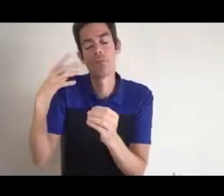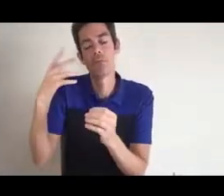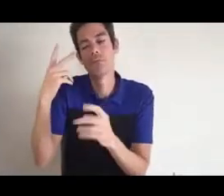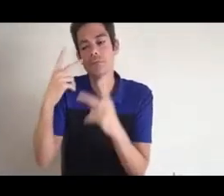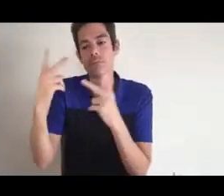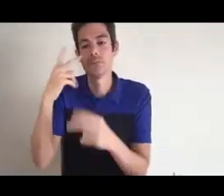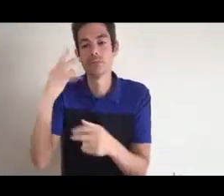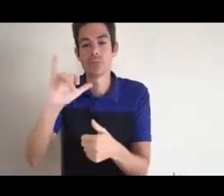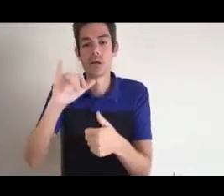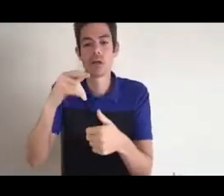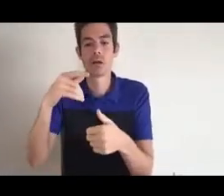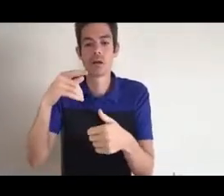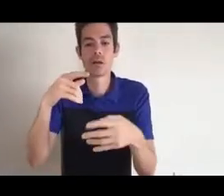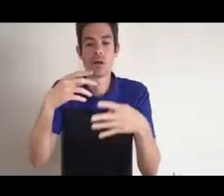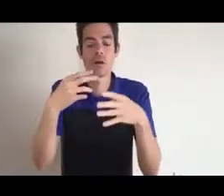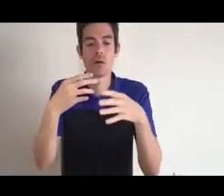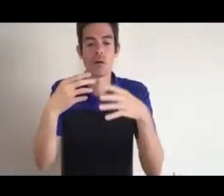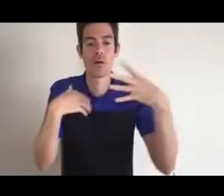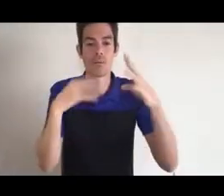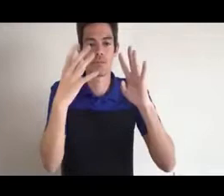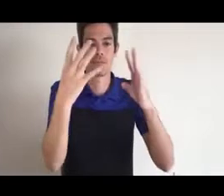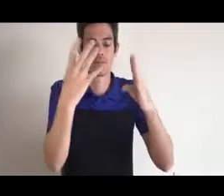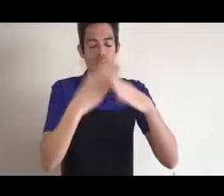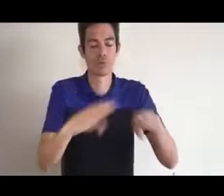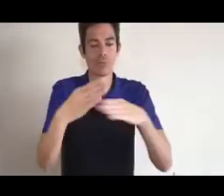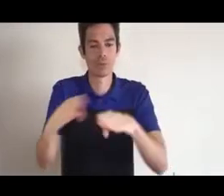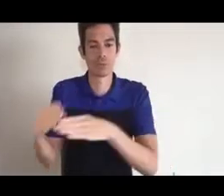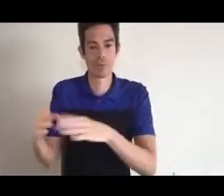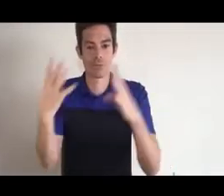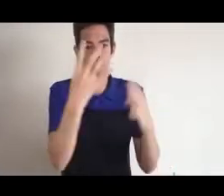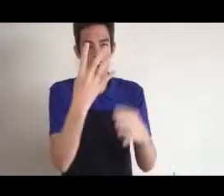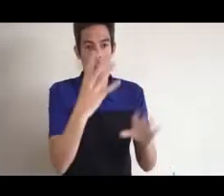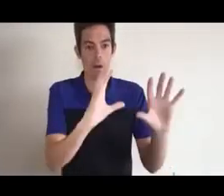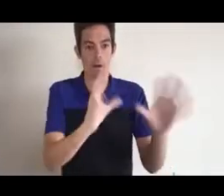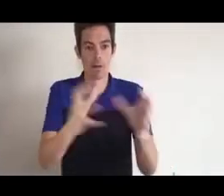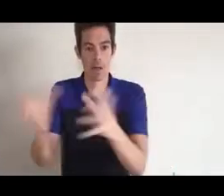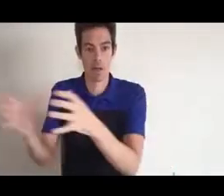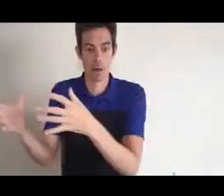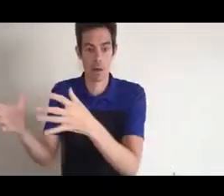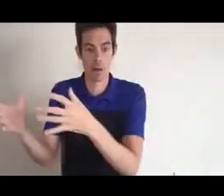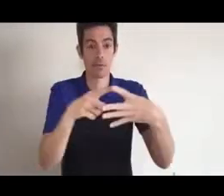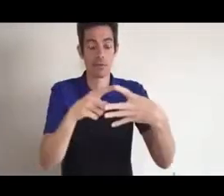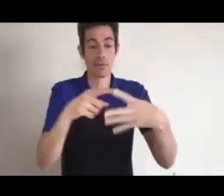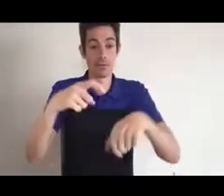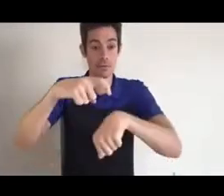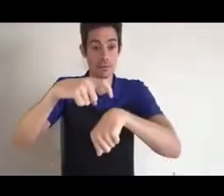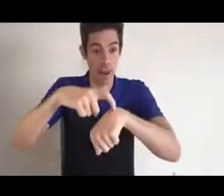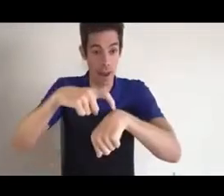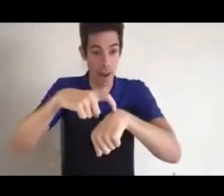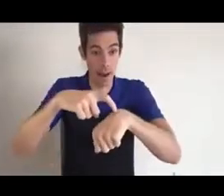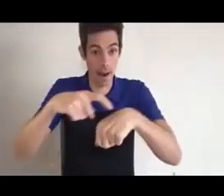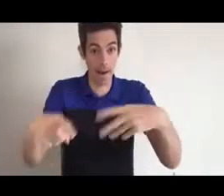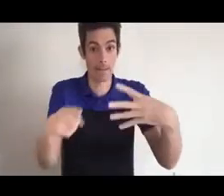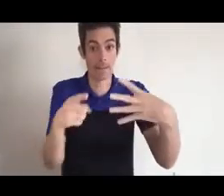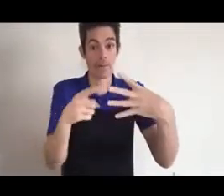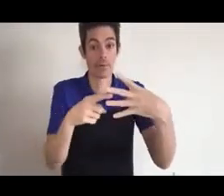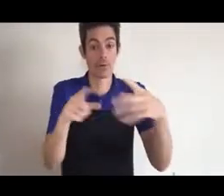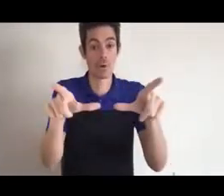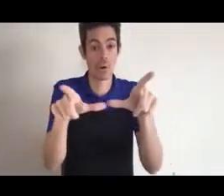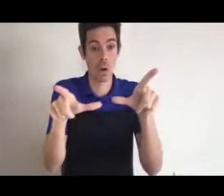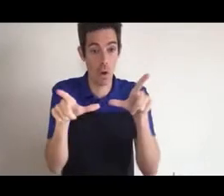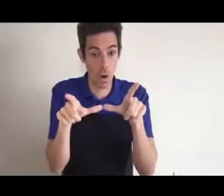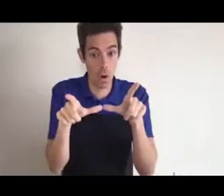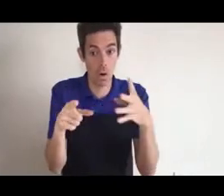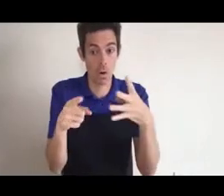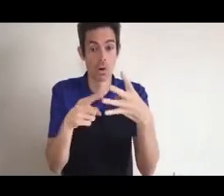And so previously in grammar, I've seen this taught where you have 4 different categories: